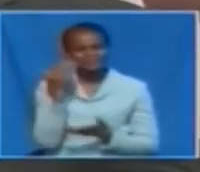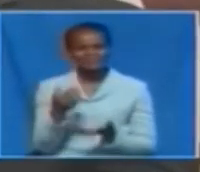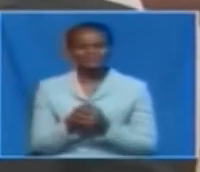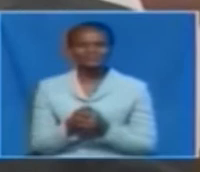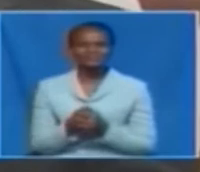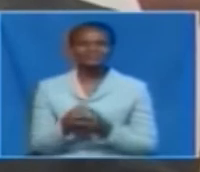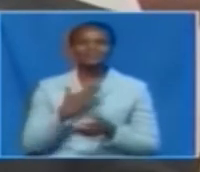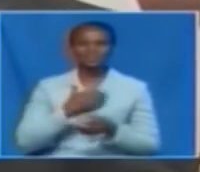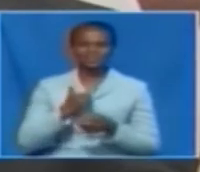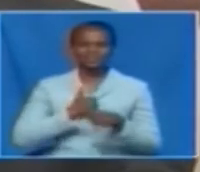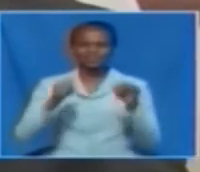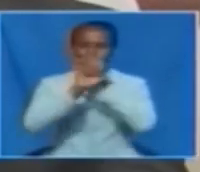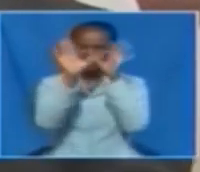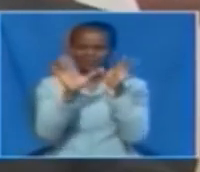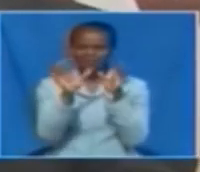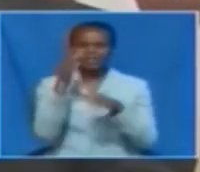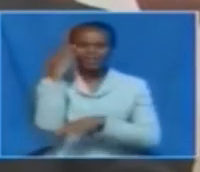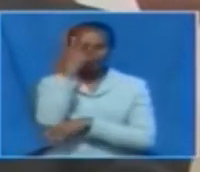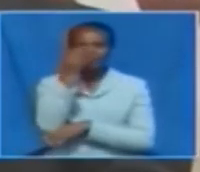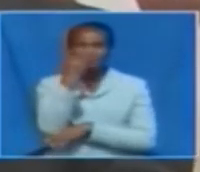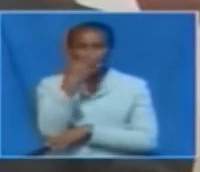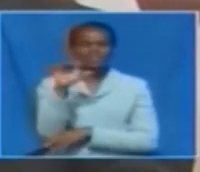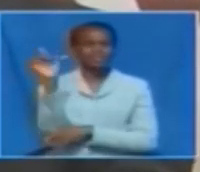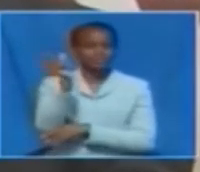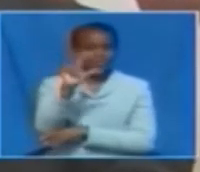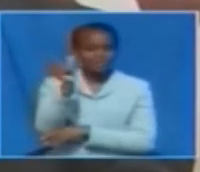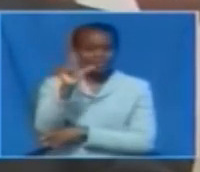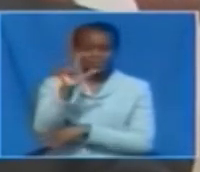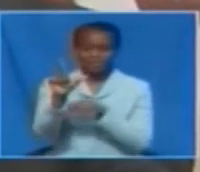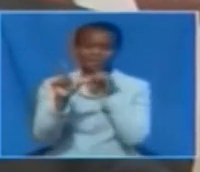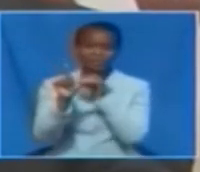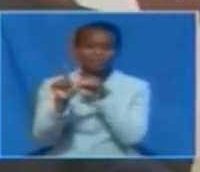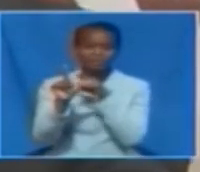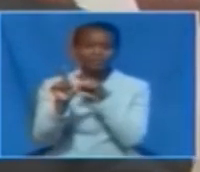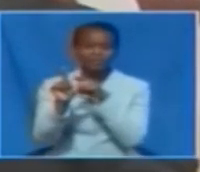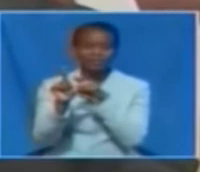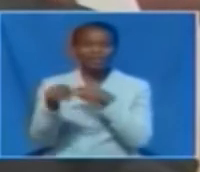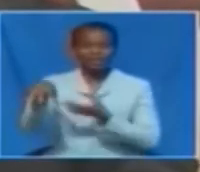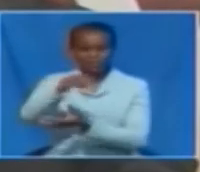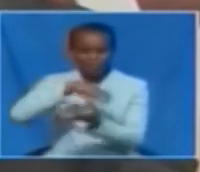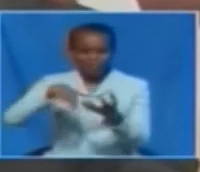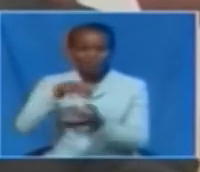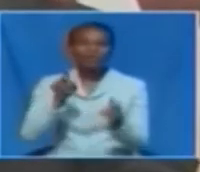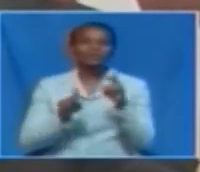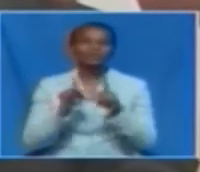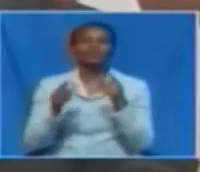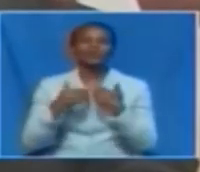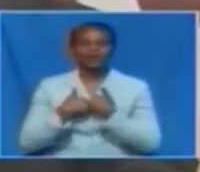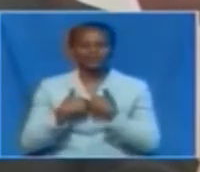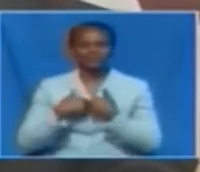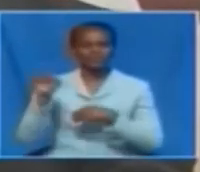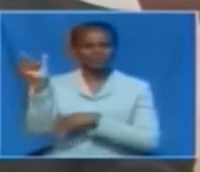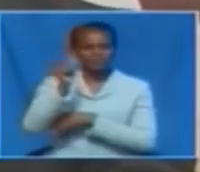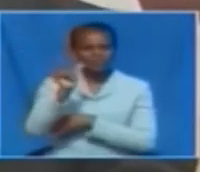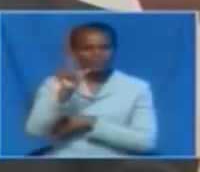me put it this way. I think the beauty of the movement for multi-party democracy and the confusion some people have is that MMD